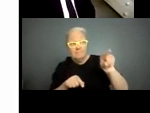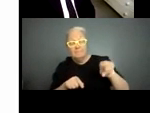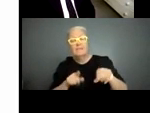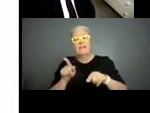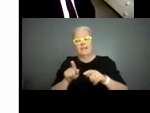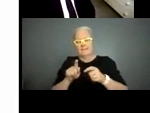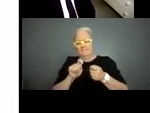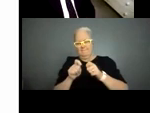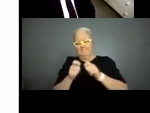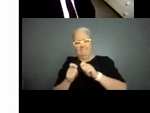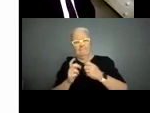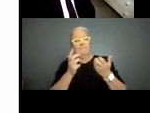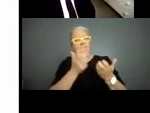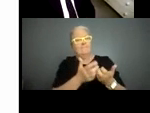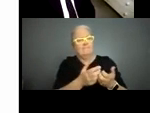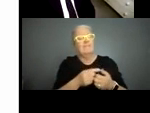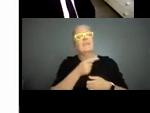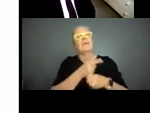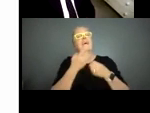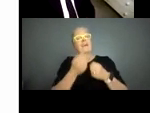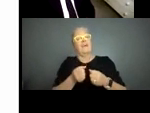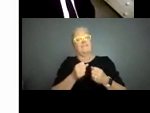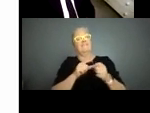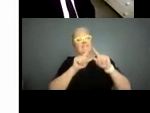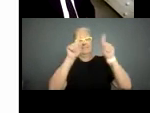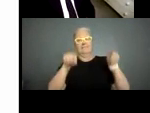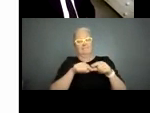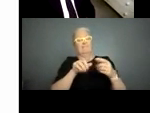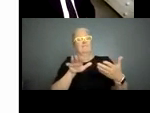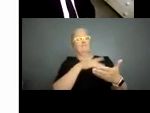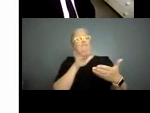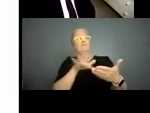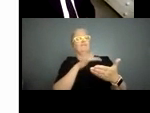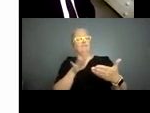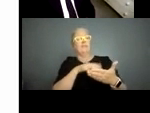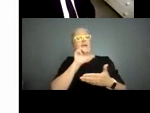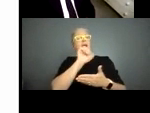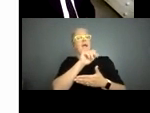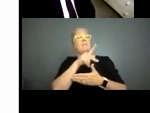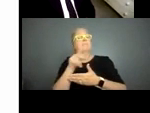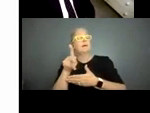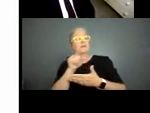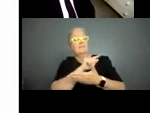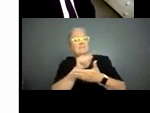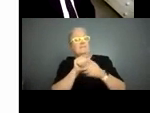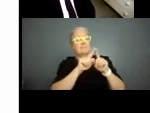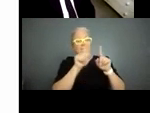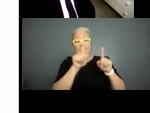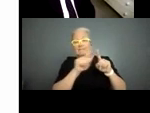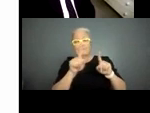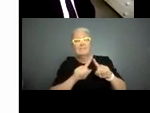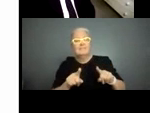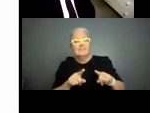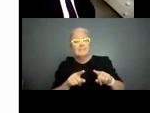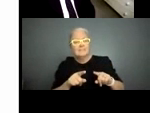Children are doing to suit Matthew. So he uses an app on the iPad to write his sentences, which are then printed